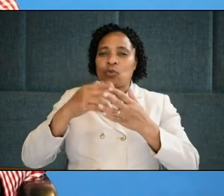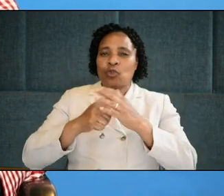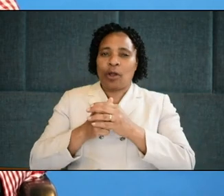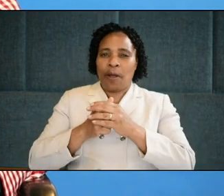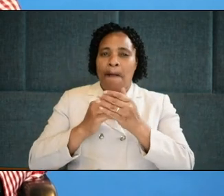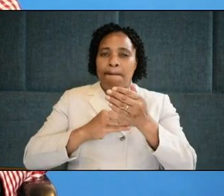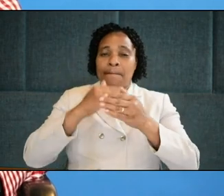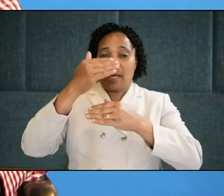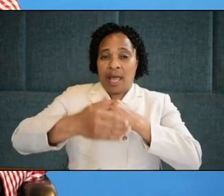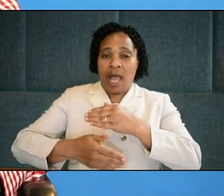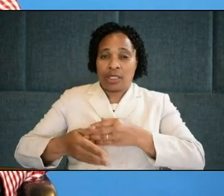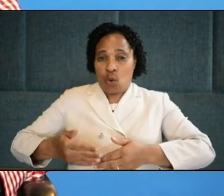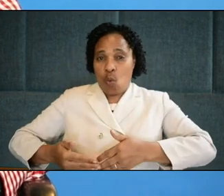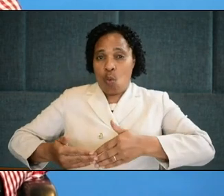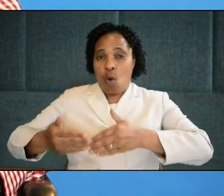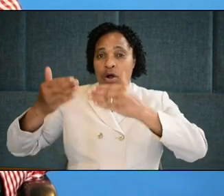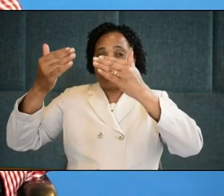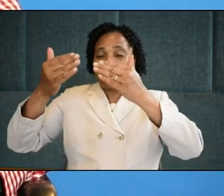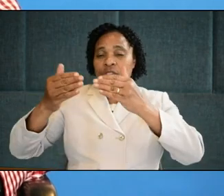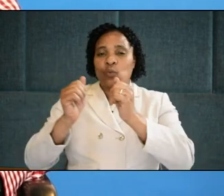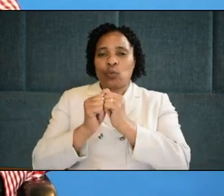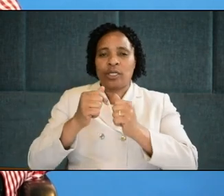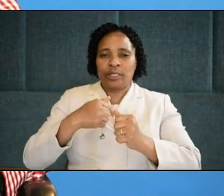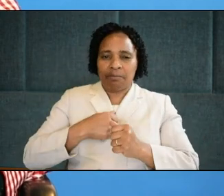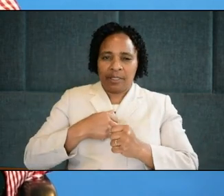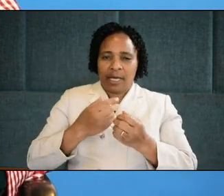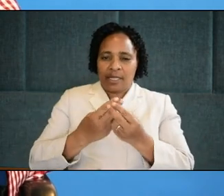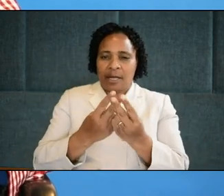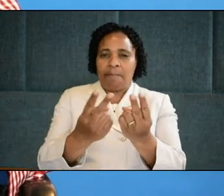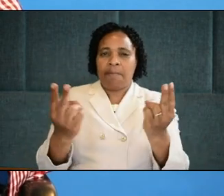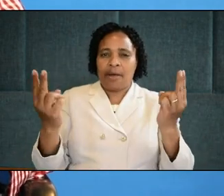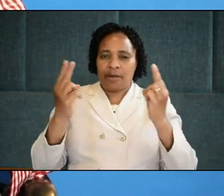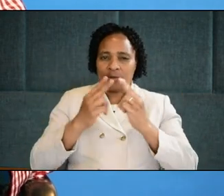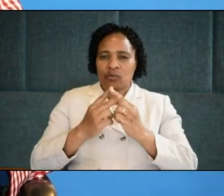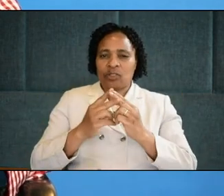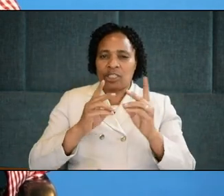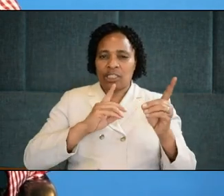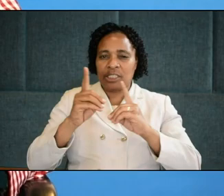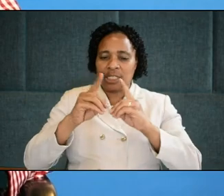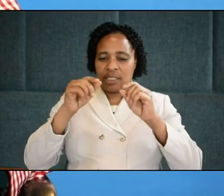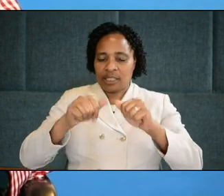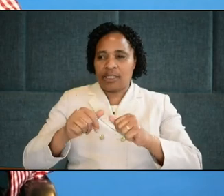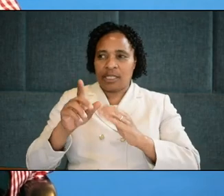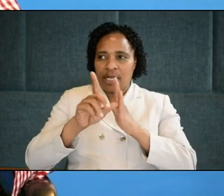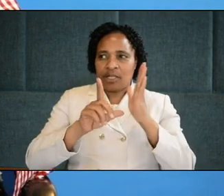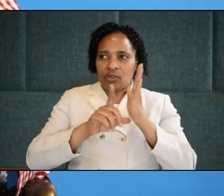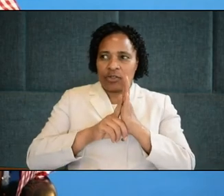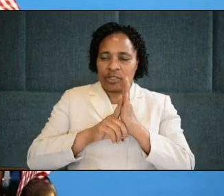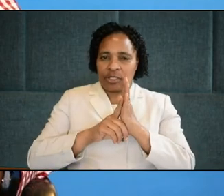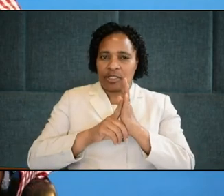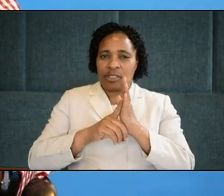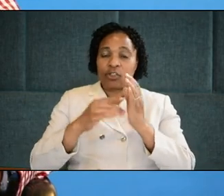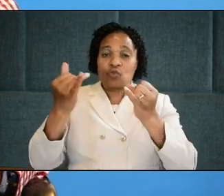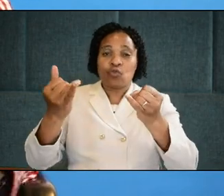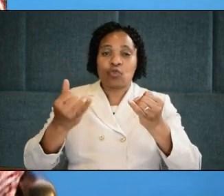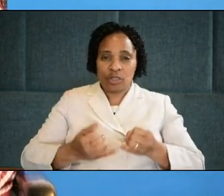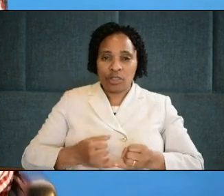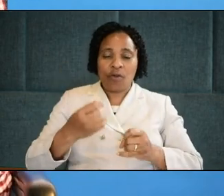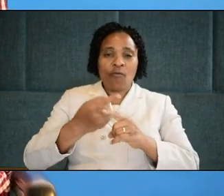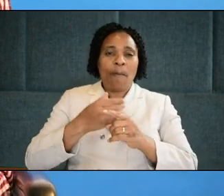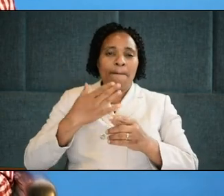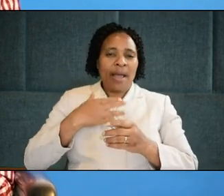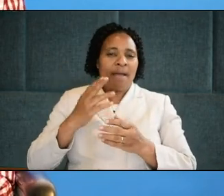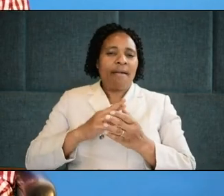the Walls. With me are the panelists who will be discussing this lesson with me, and I'd like to introduce them from